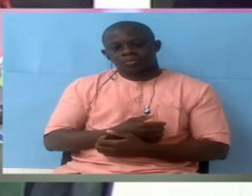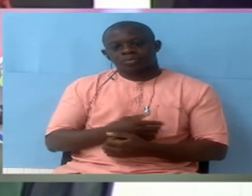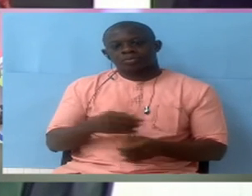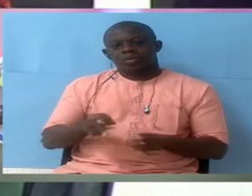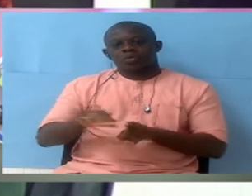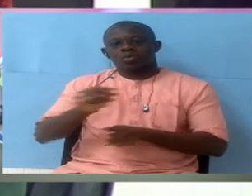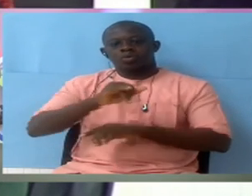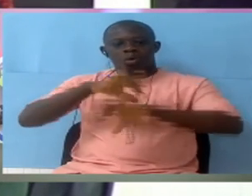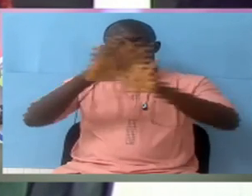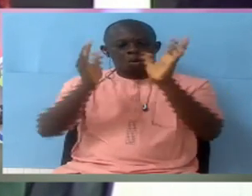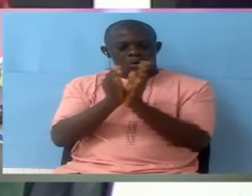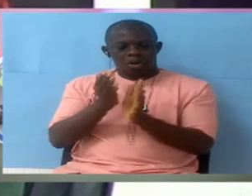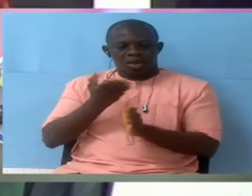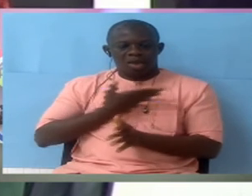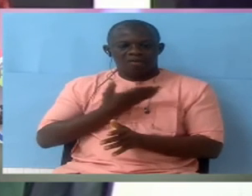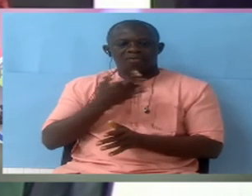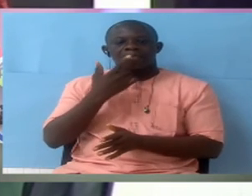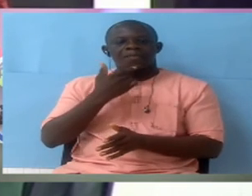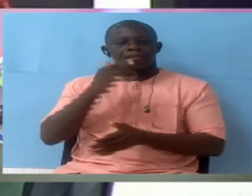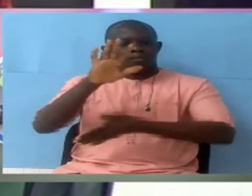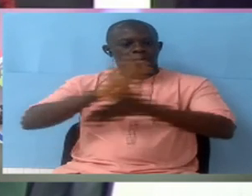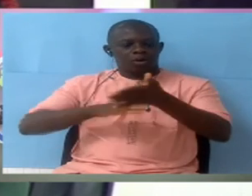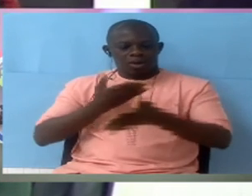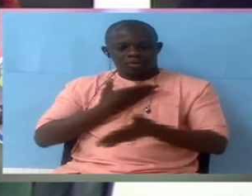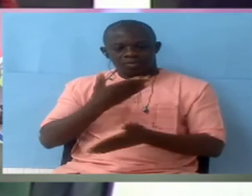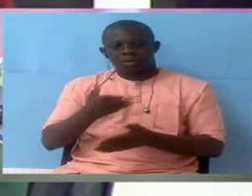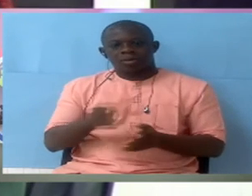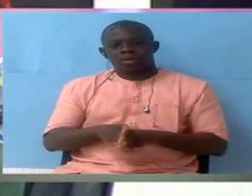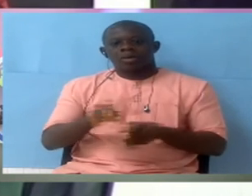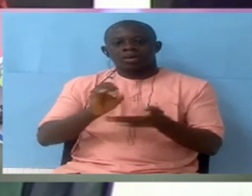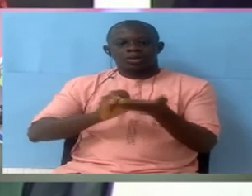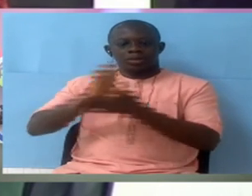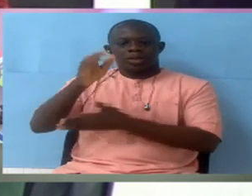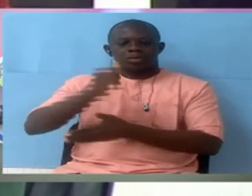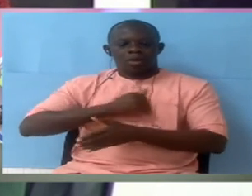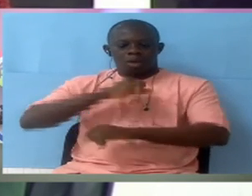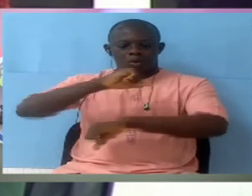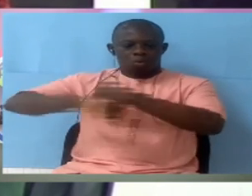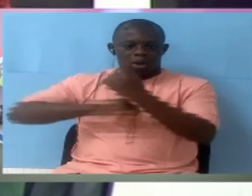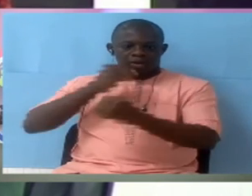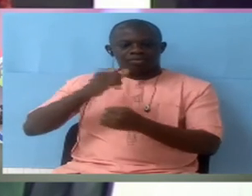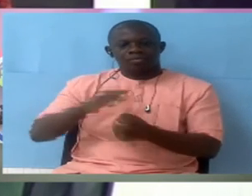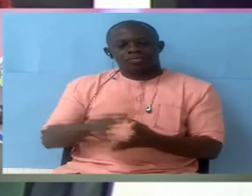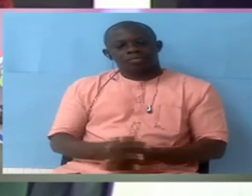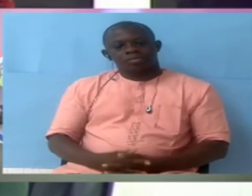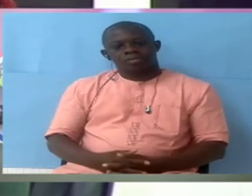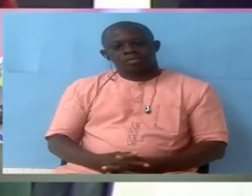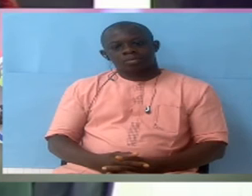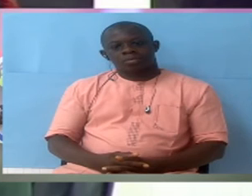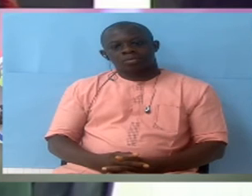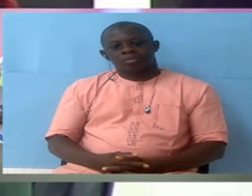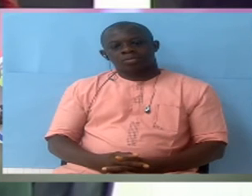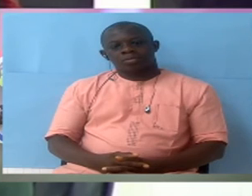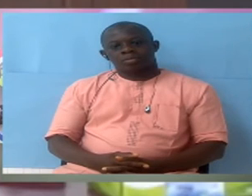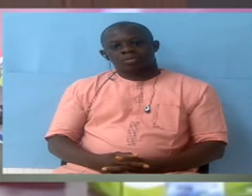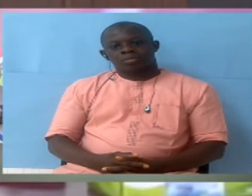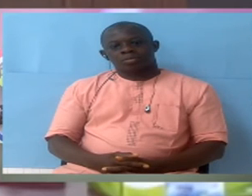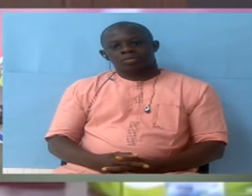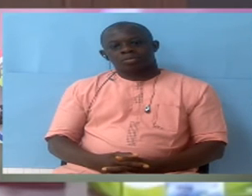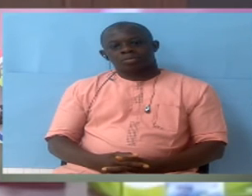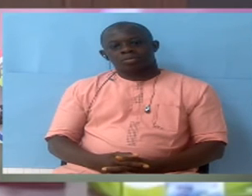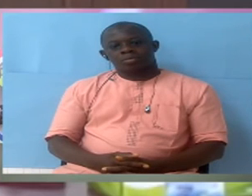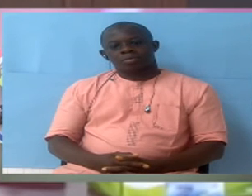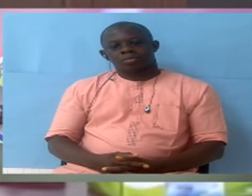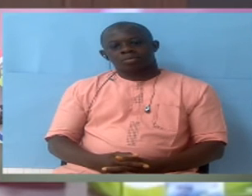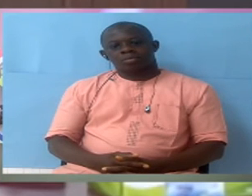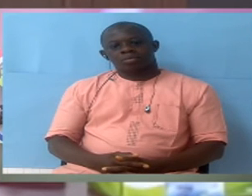all stained with blood. Nga xamne mu ngi fess del ak deret. Sent to my wife. Ma yone ko suma jabar. So that we it can